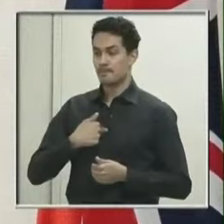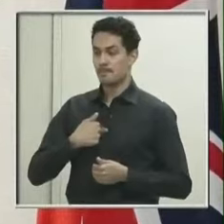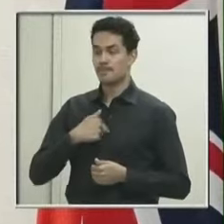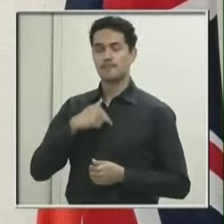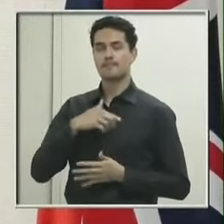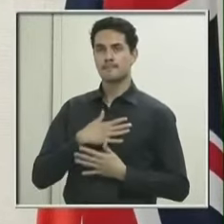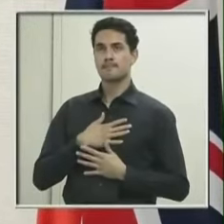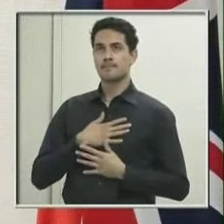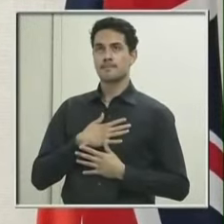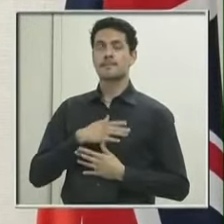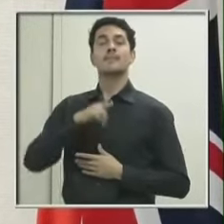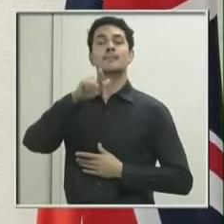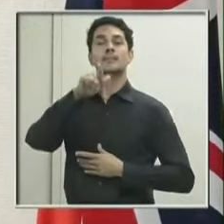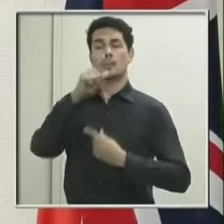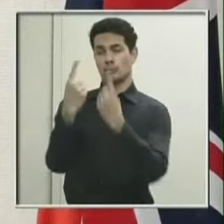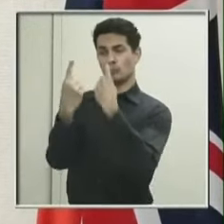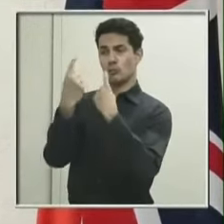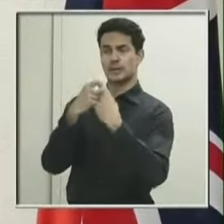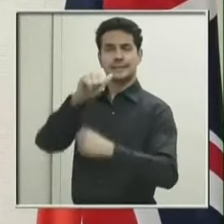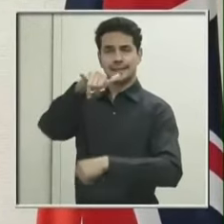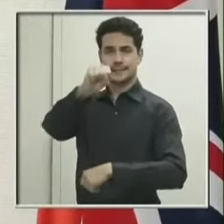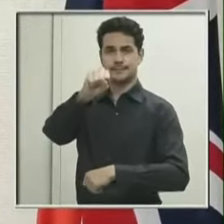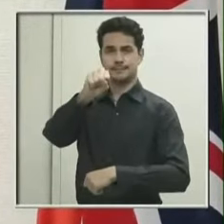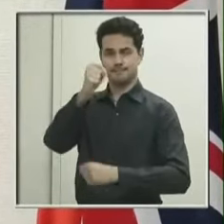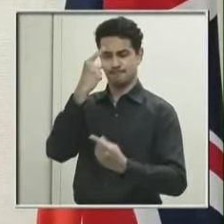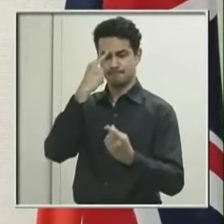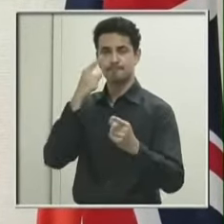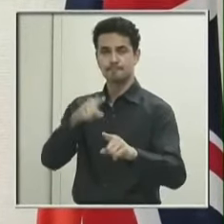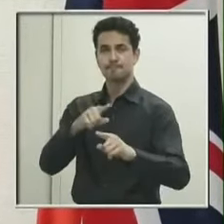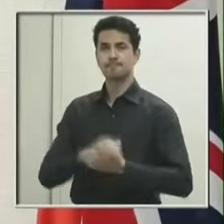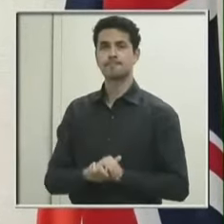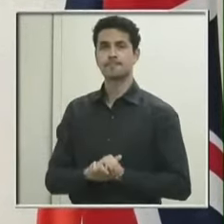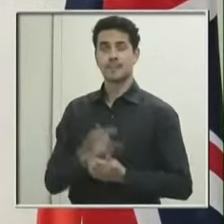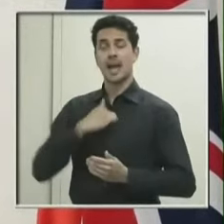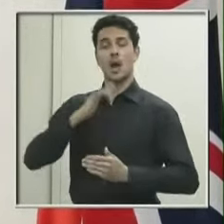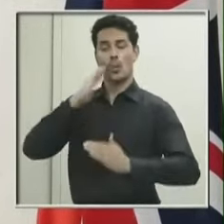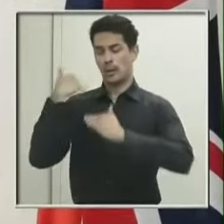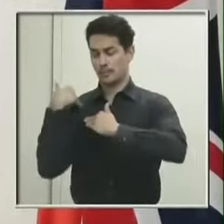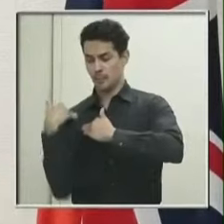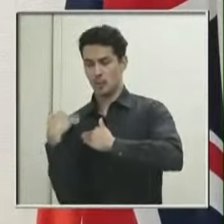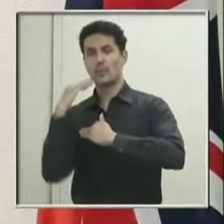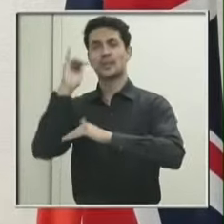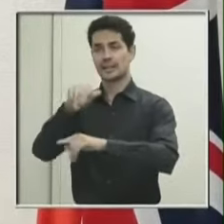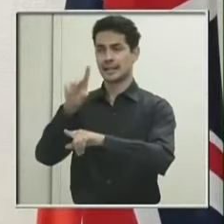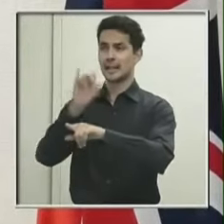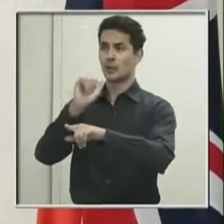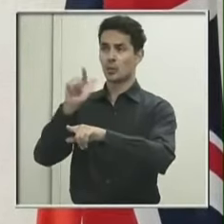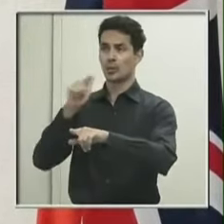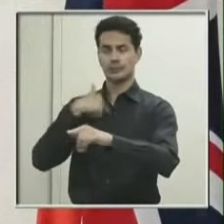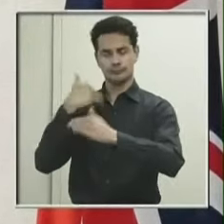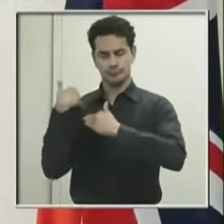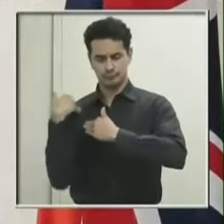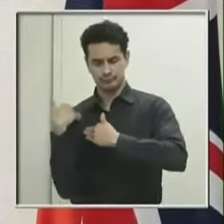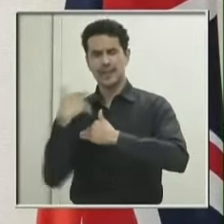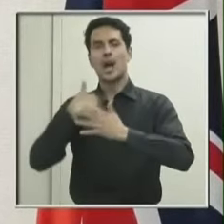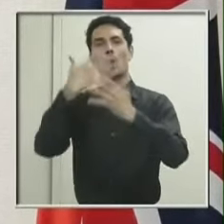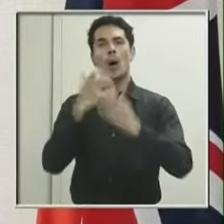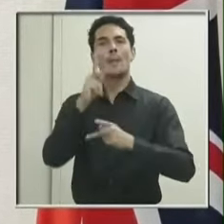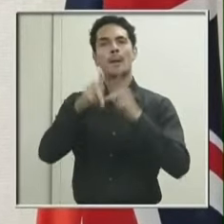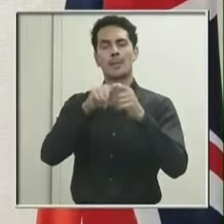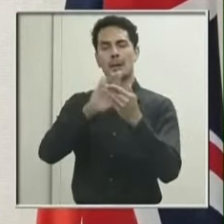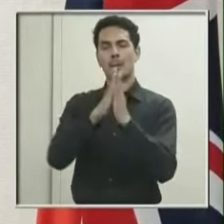these questions have to be answered, and I will be accountable for that, Daryl. I just would like people to become